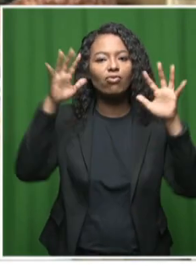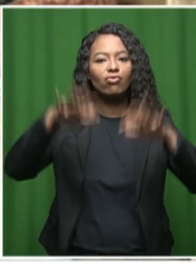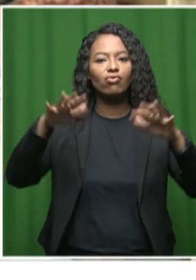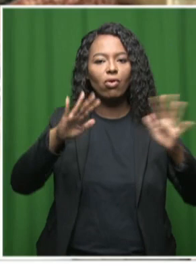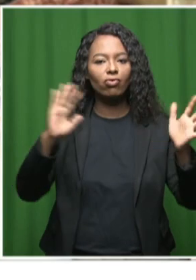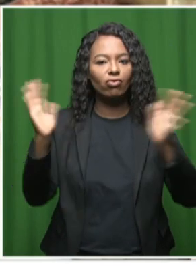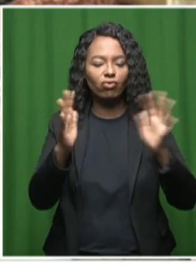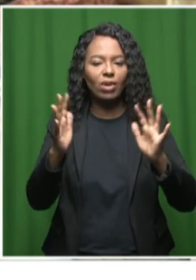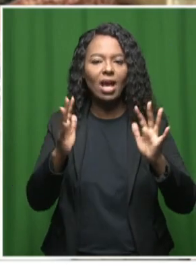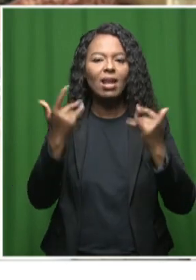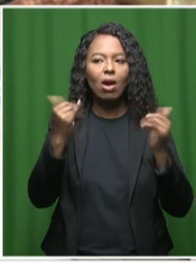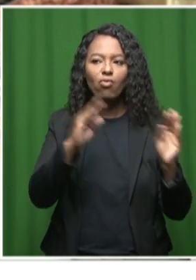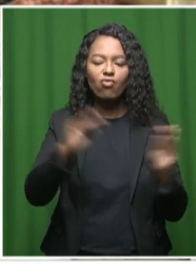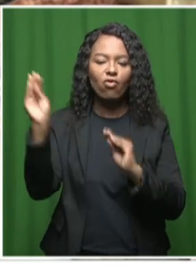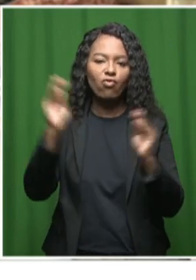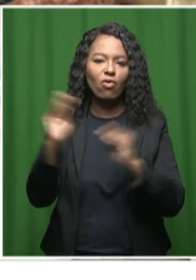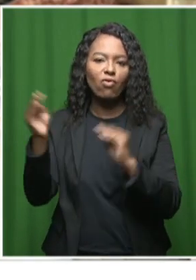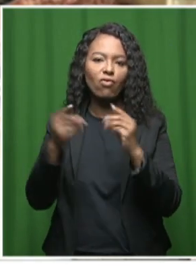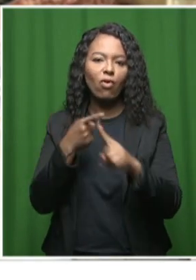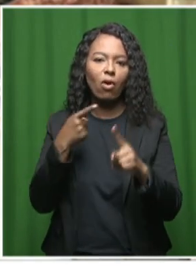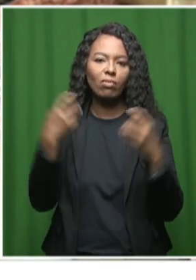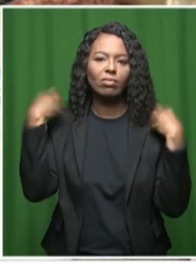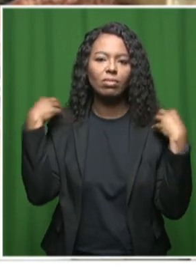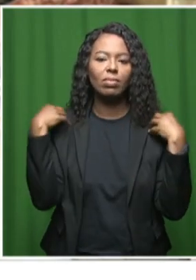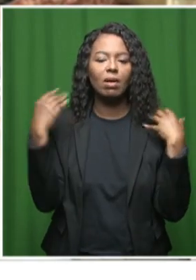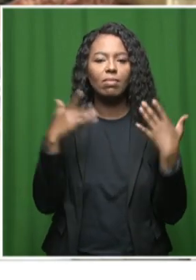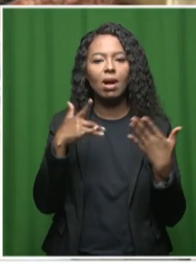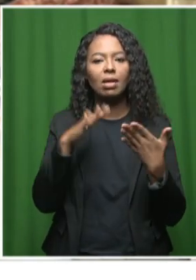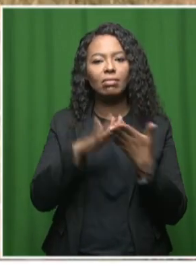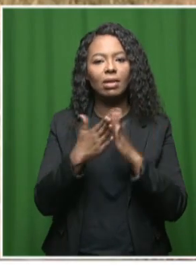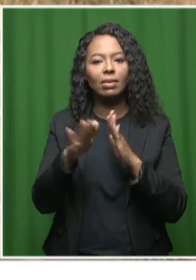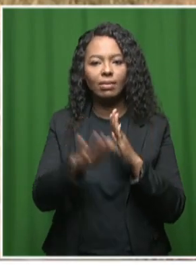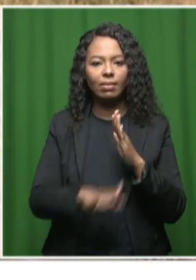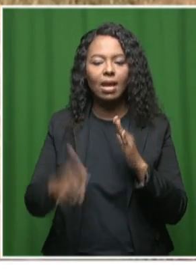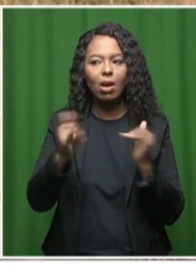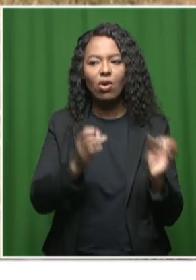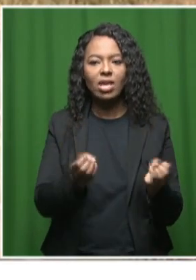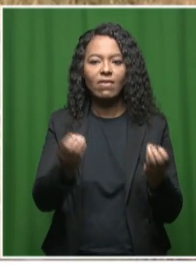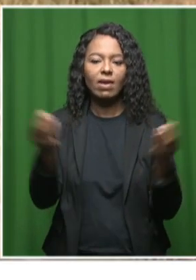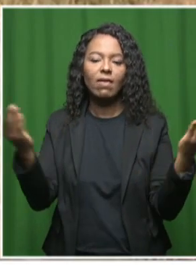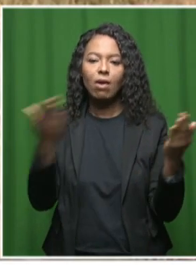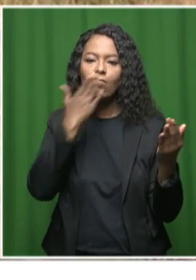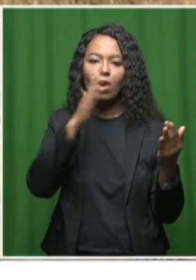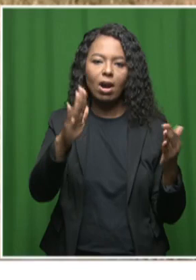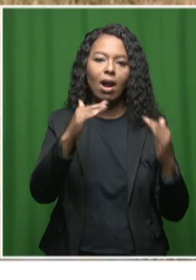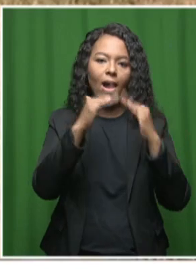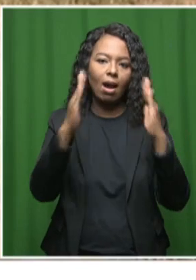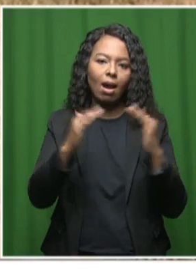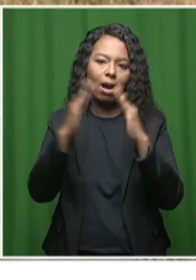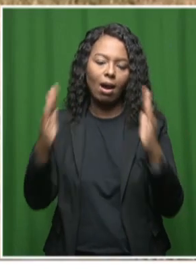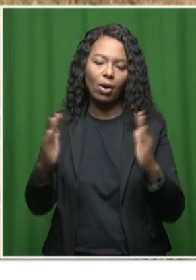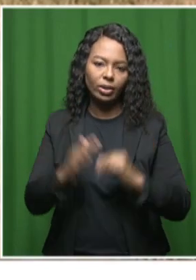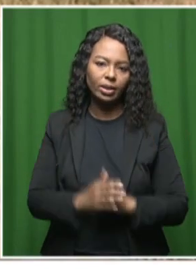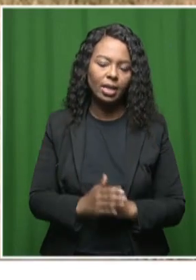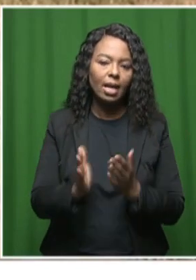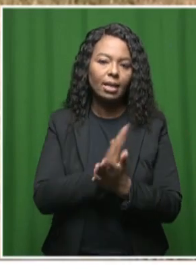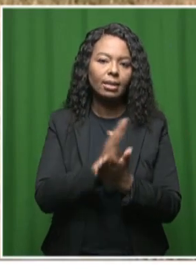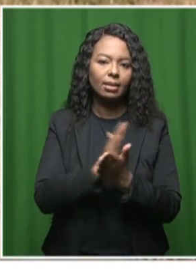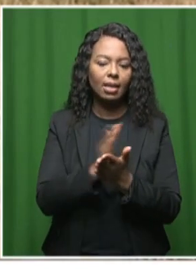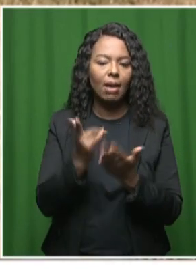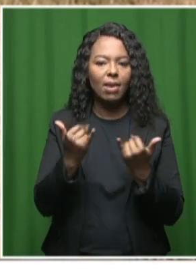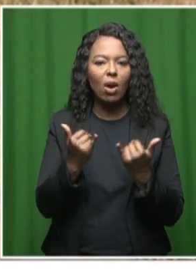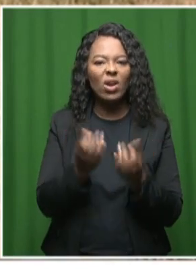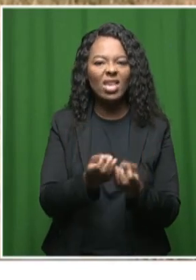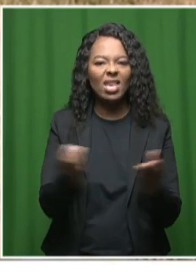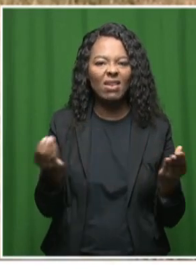mass care centres and are housed in decent accommodation. She appealed to survivors who have received building